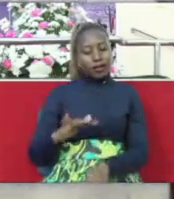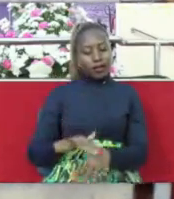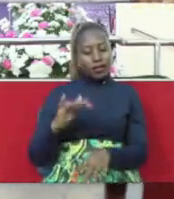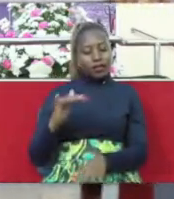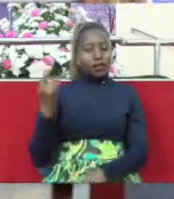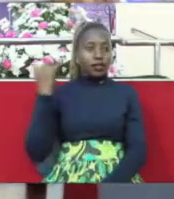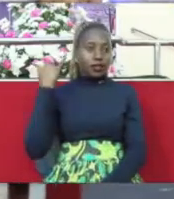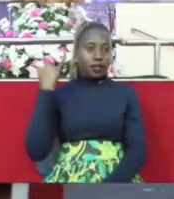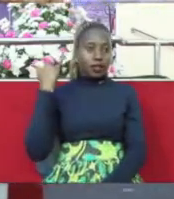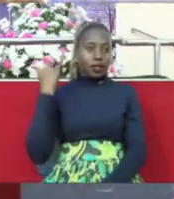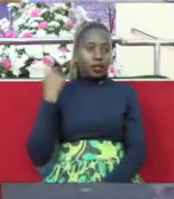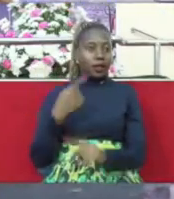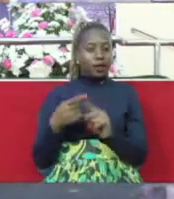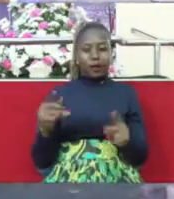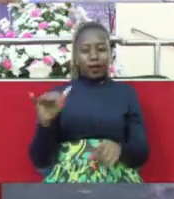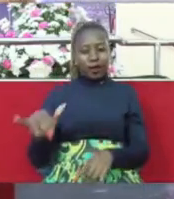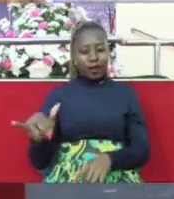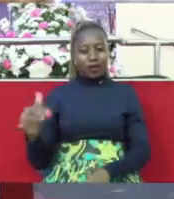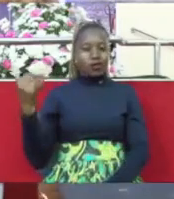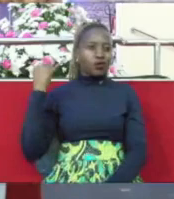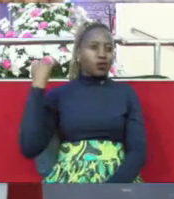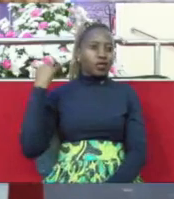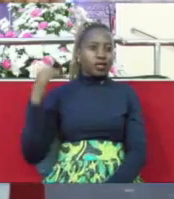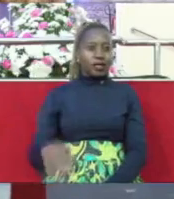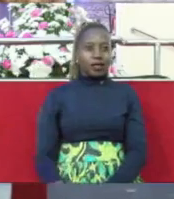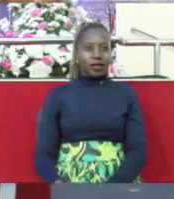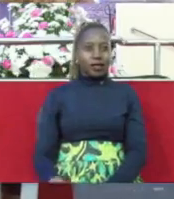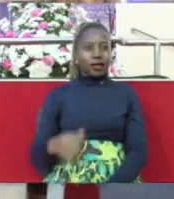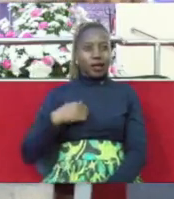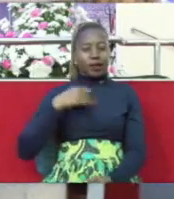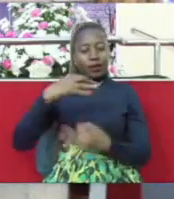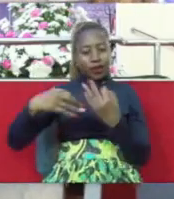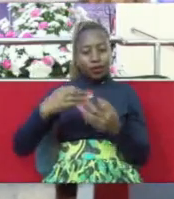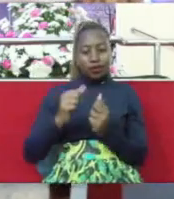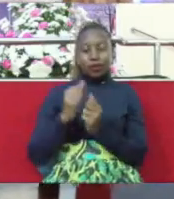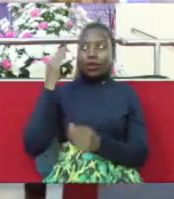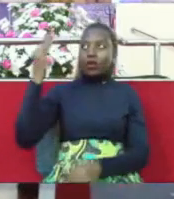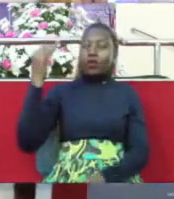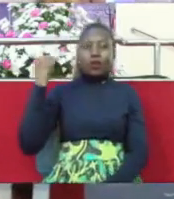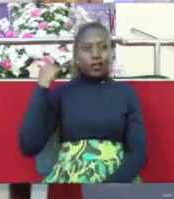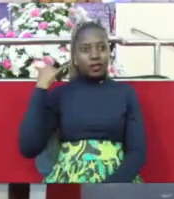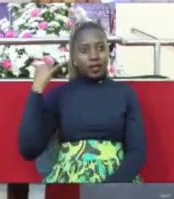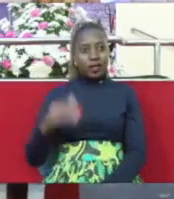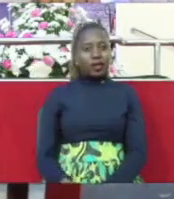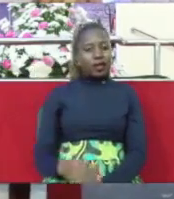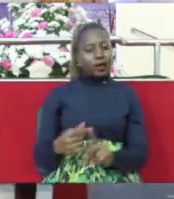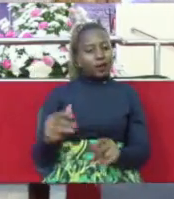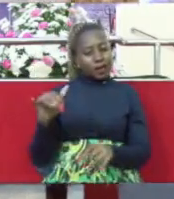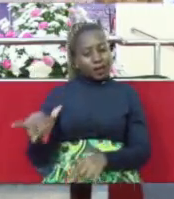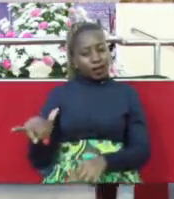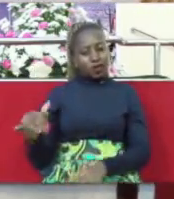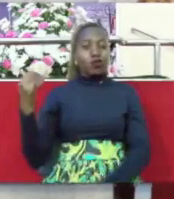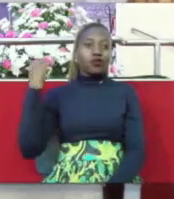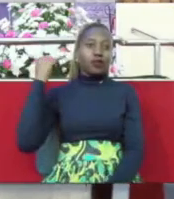ya jana. But that was for yesterday. Ilikuwa ni siku ya jana. I fellowshiped with you yesterday. Nilishughulika pamoja naye jana. But that was for yesterday. Lakini